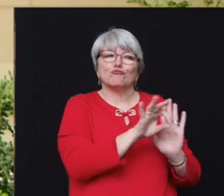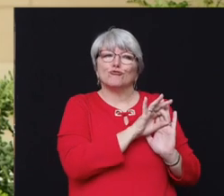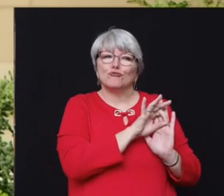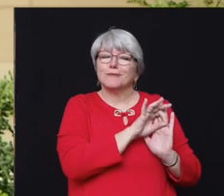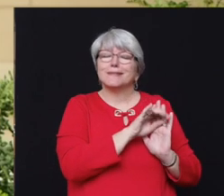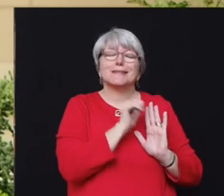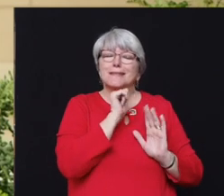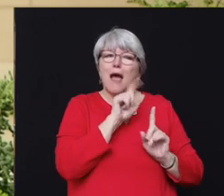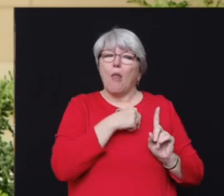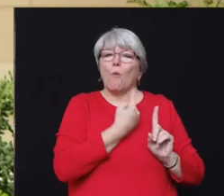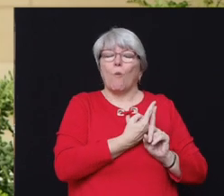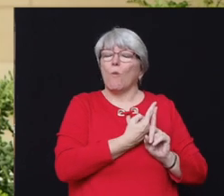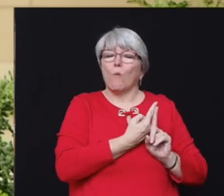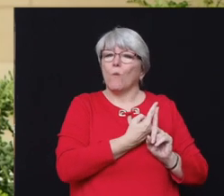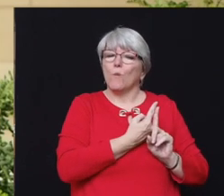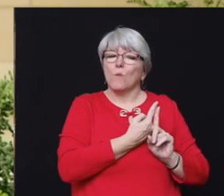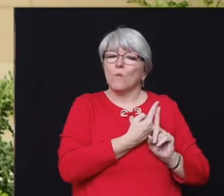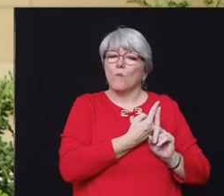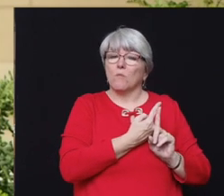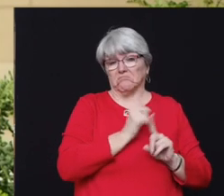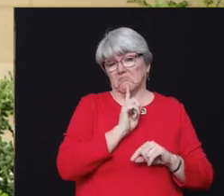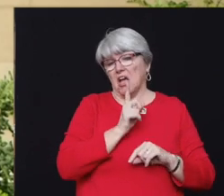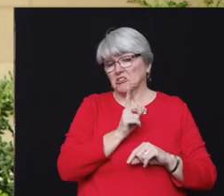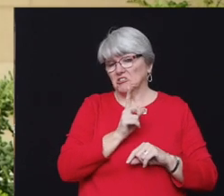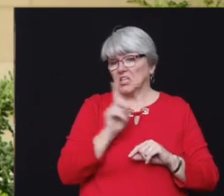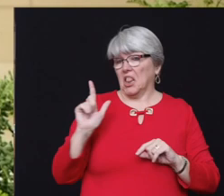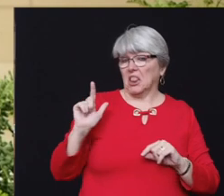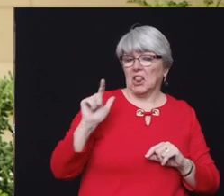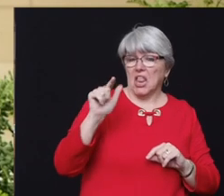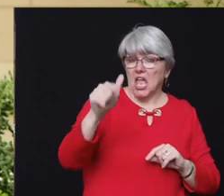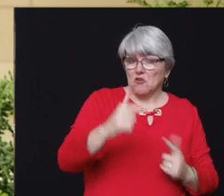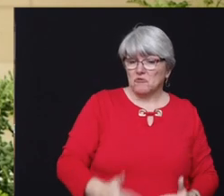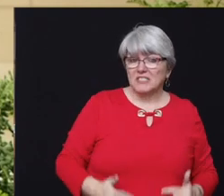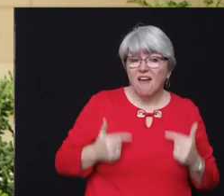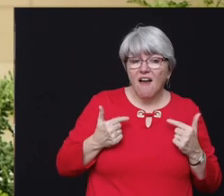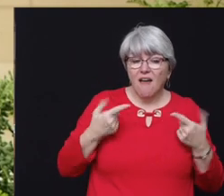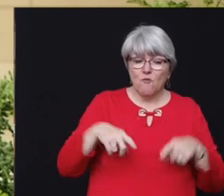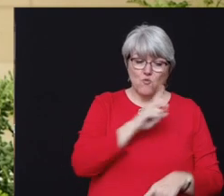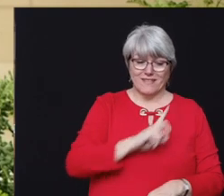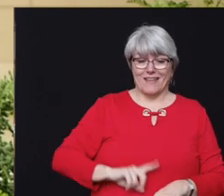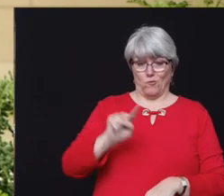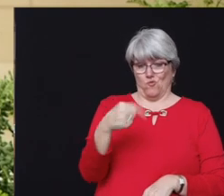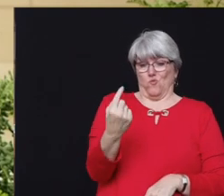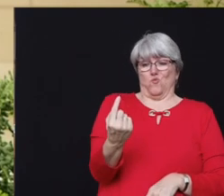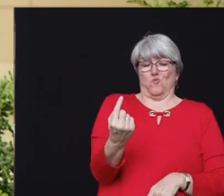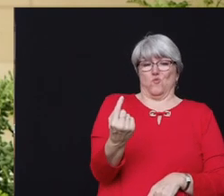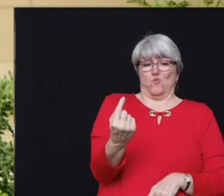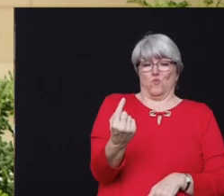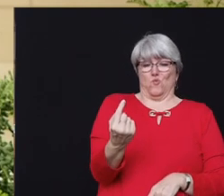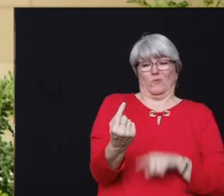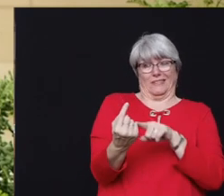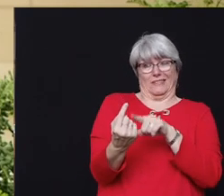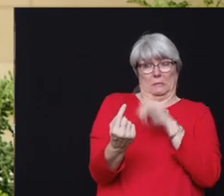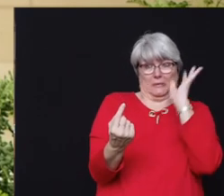not go it alone. Actually, a little later in his life, when David is by himself, he's